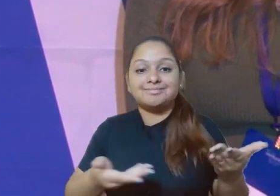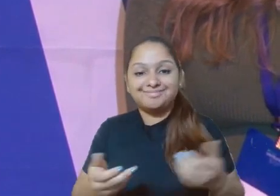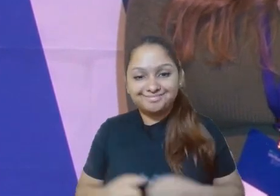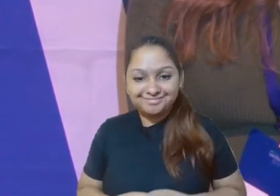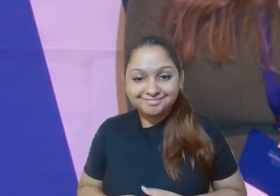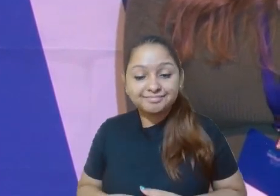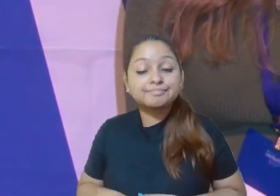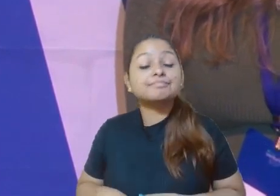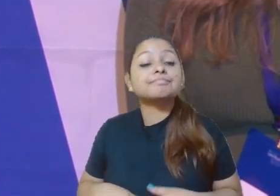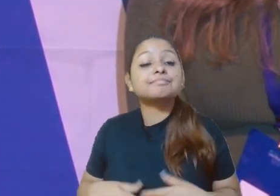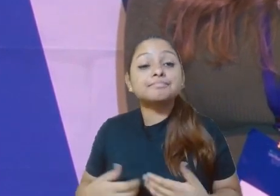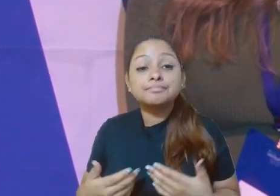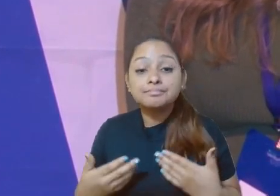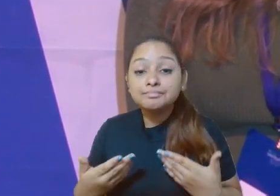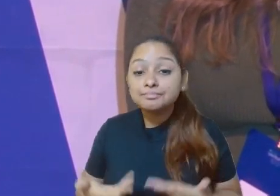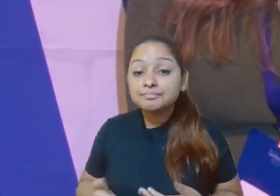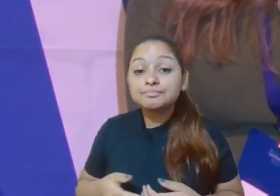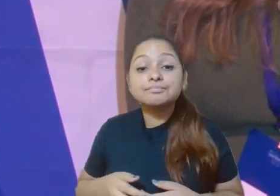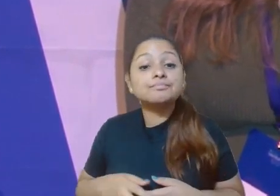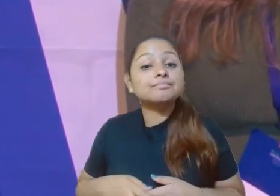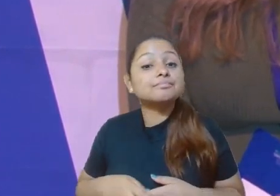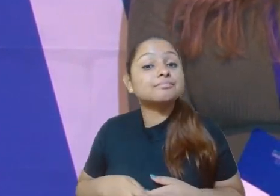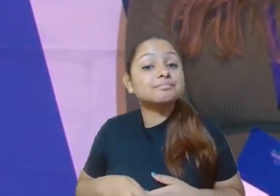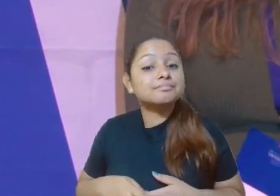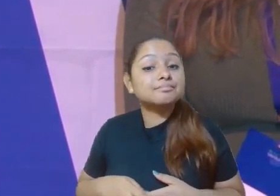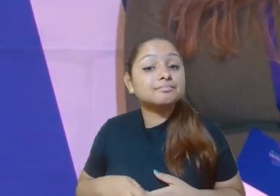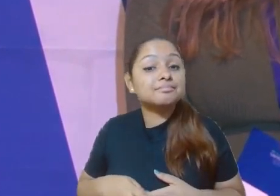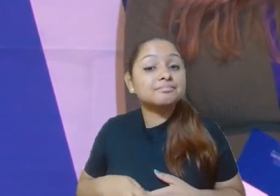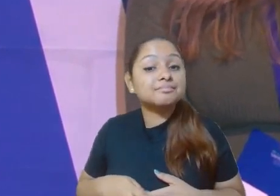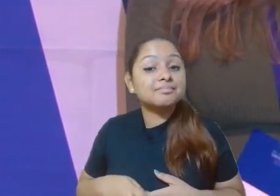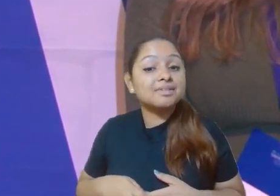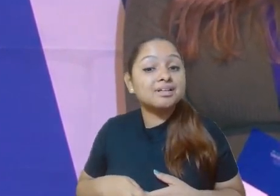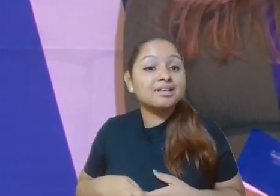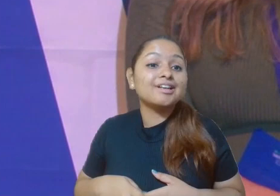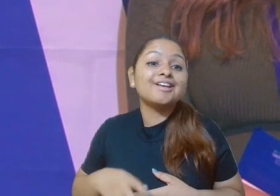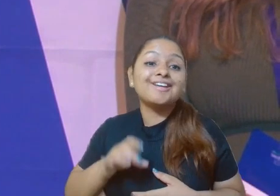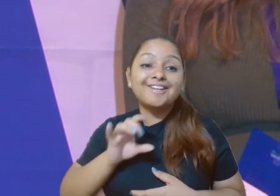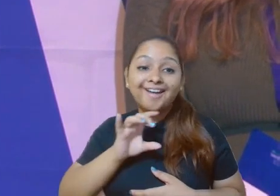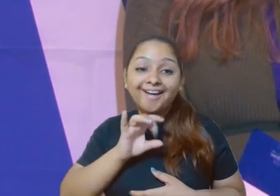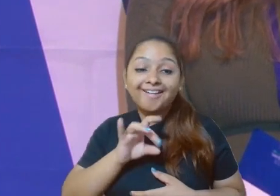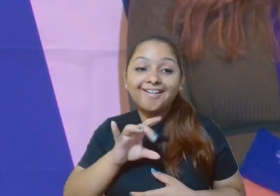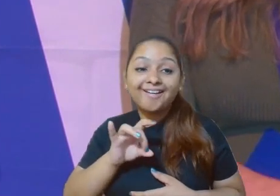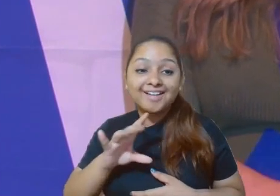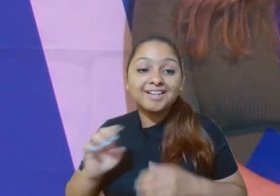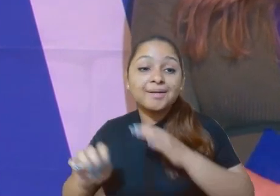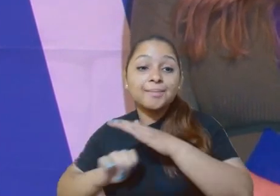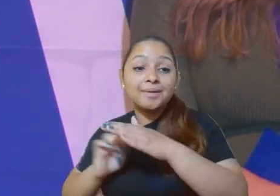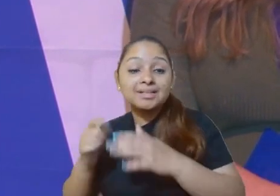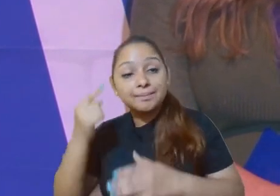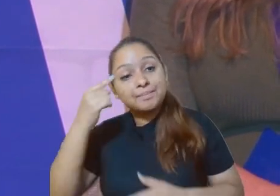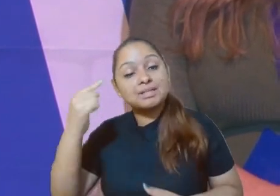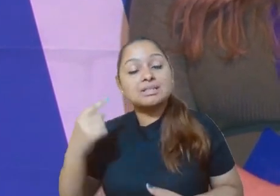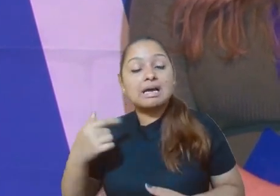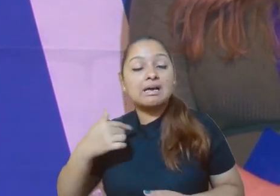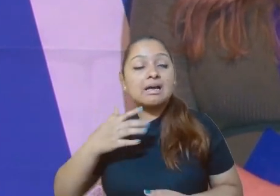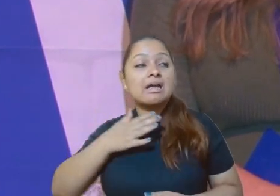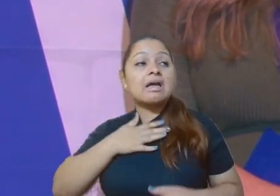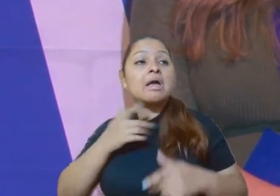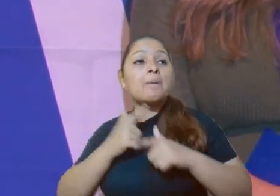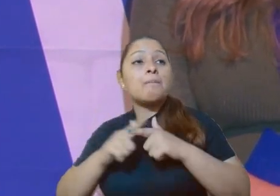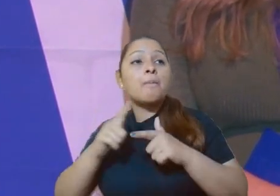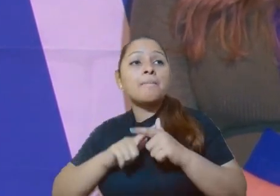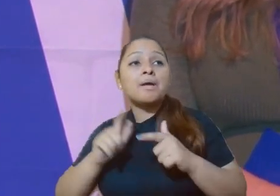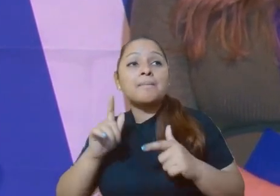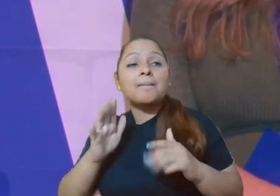are in several industries. And everyone thinks that they have unique problems, exclusive problems. No, your problem is this problem of